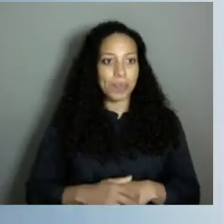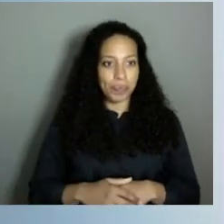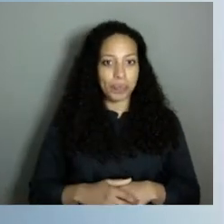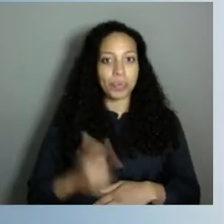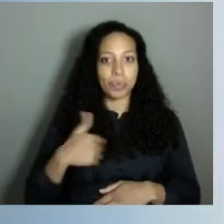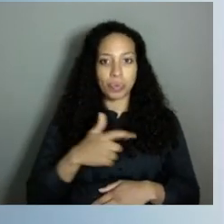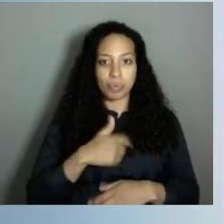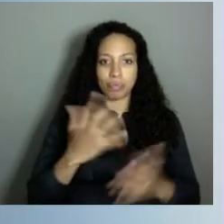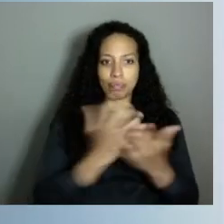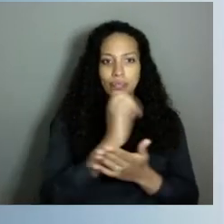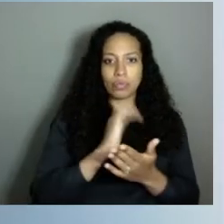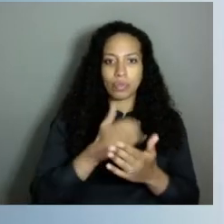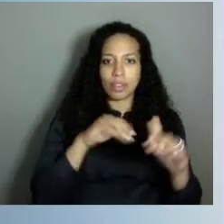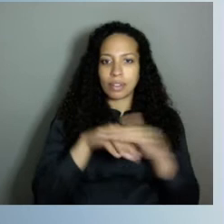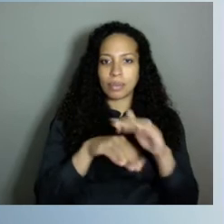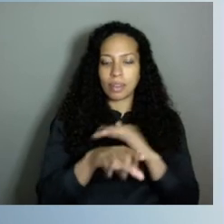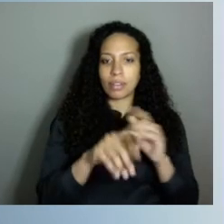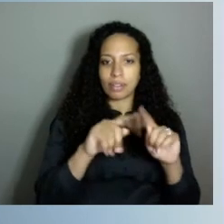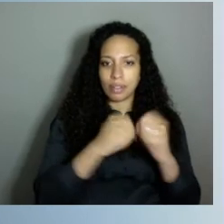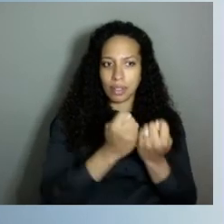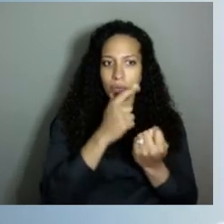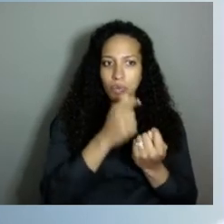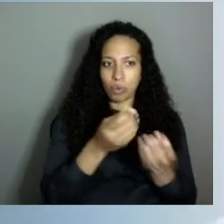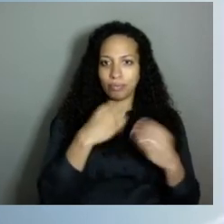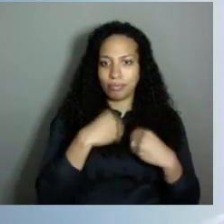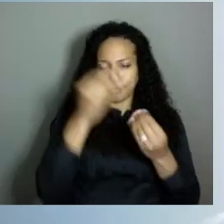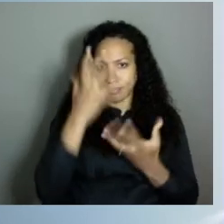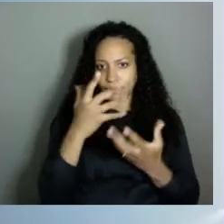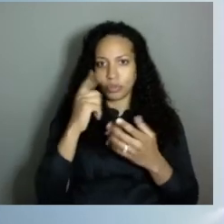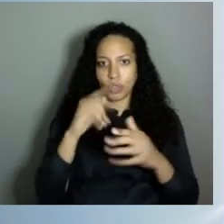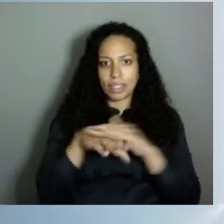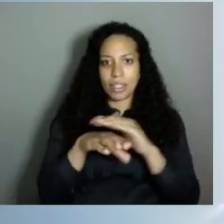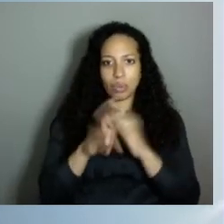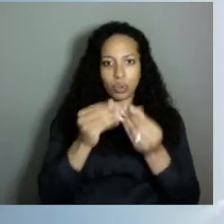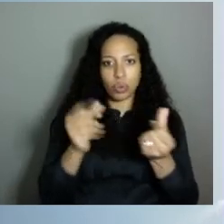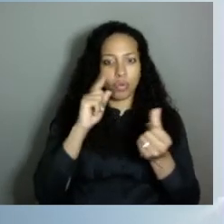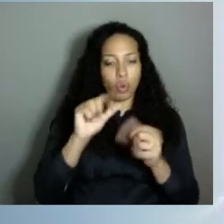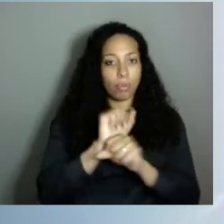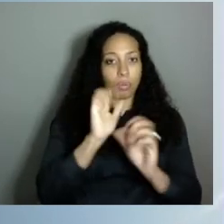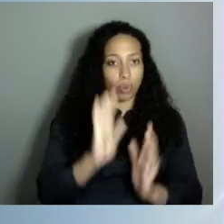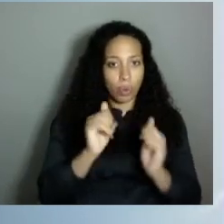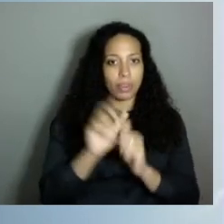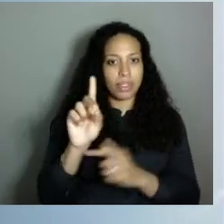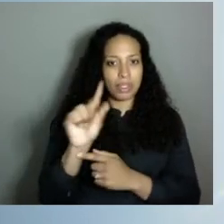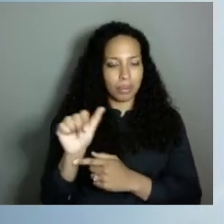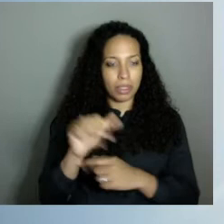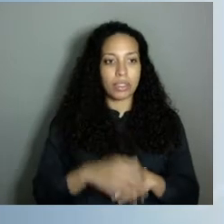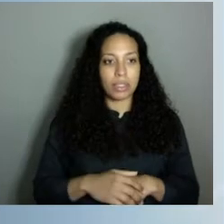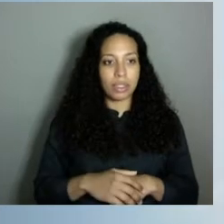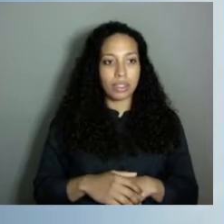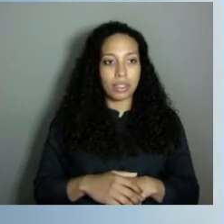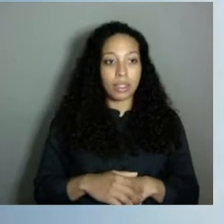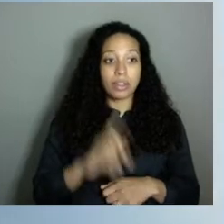team, who normally focuses on providing accessible and supportive solutions for our Accenture employees with disabilities. In fact, Lisa Bertolini from that